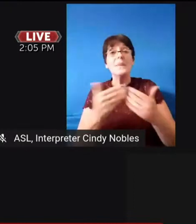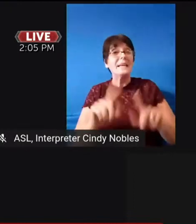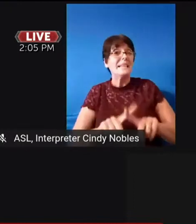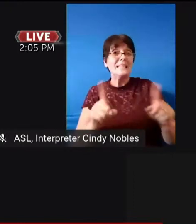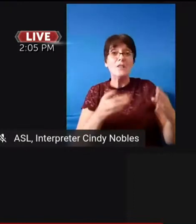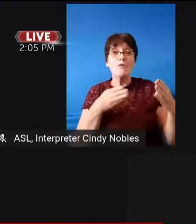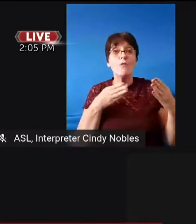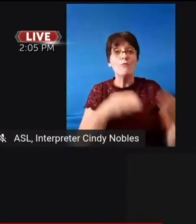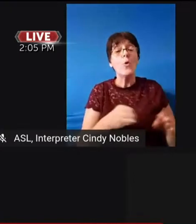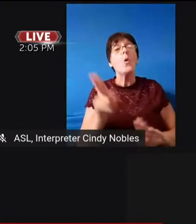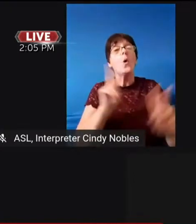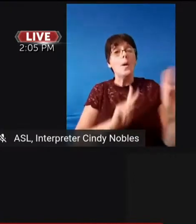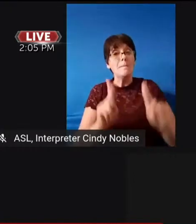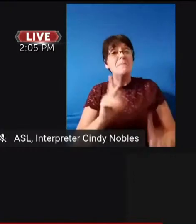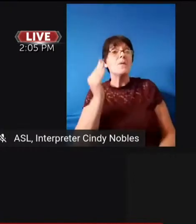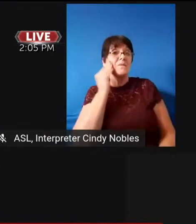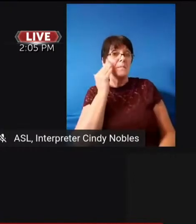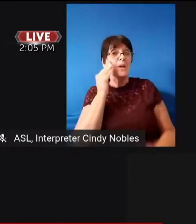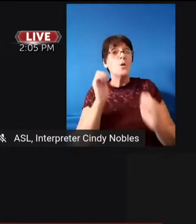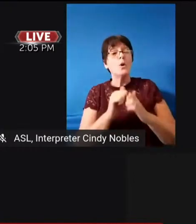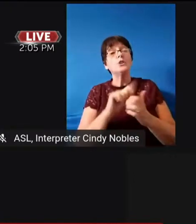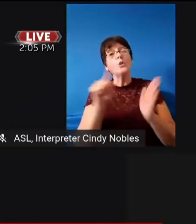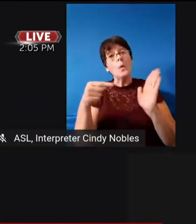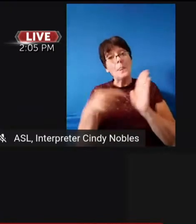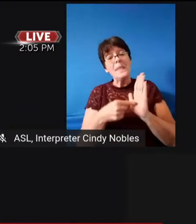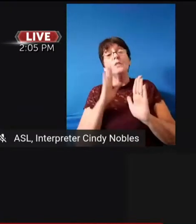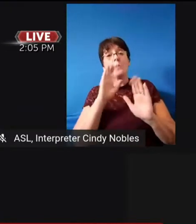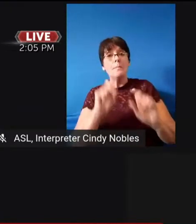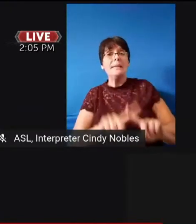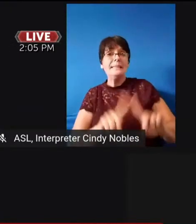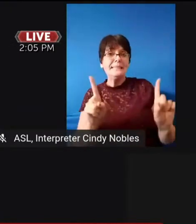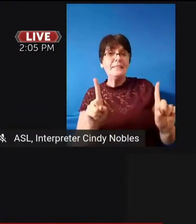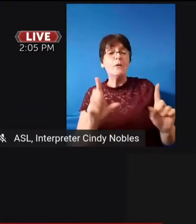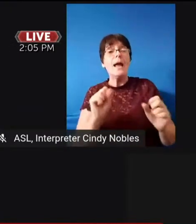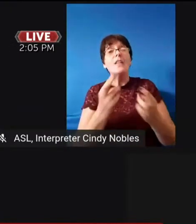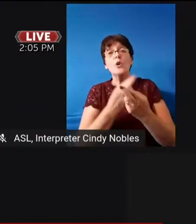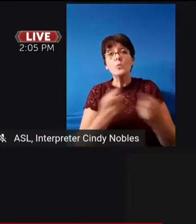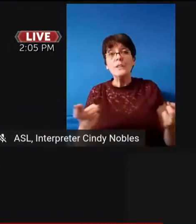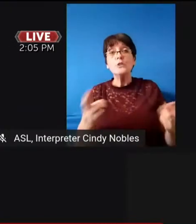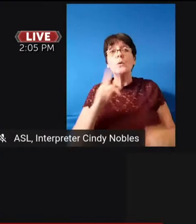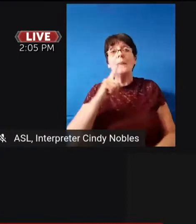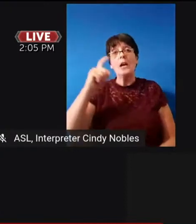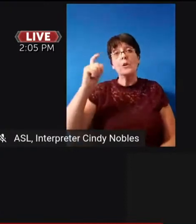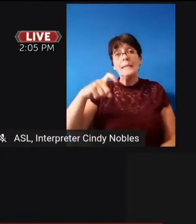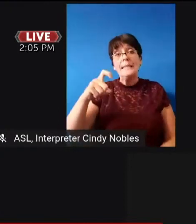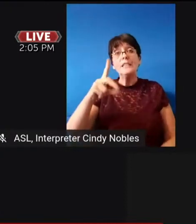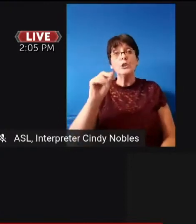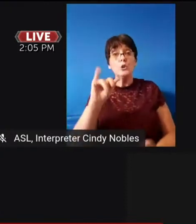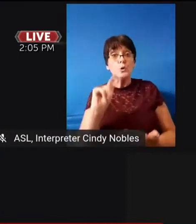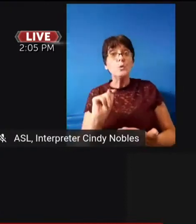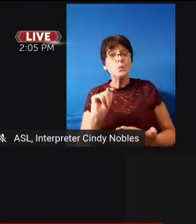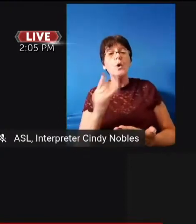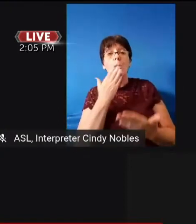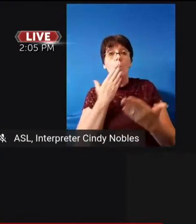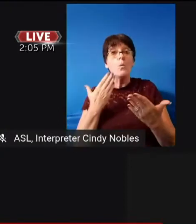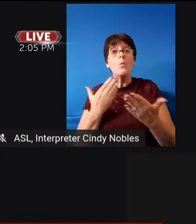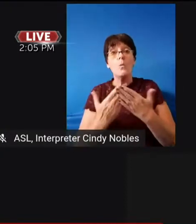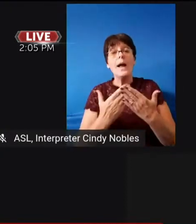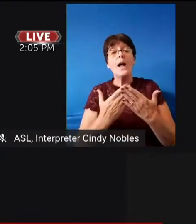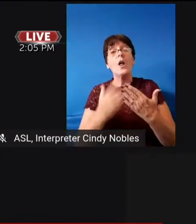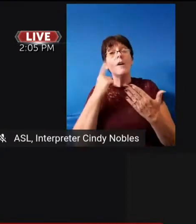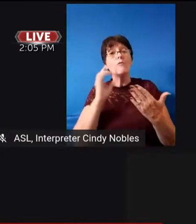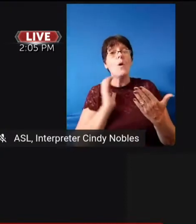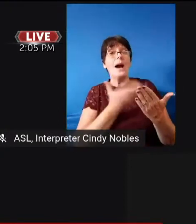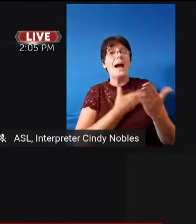and people were familiar with. So this one will be different, and the resources needed to do it well for a state